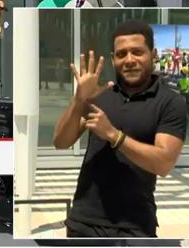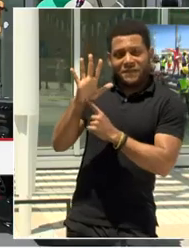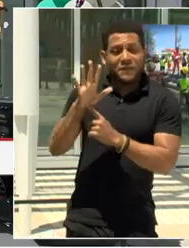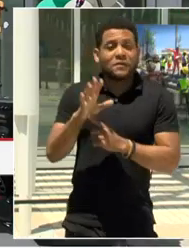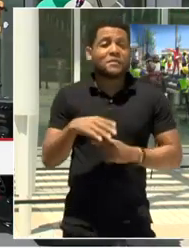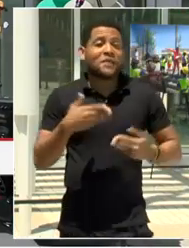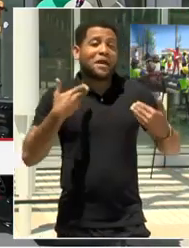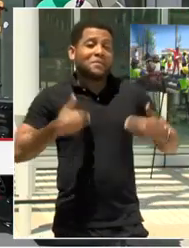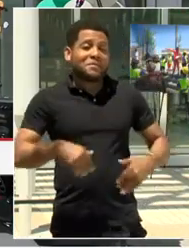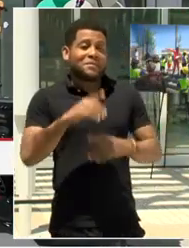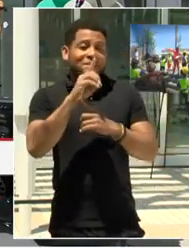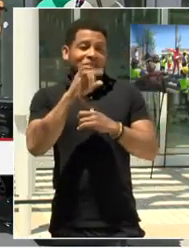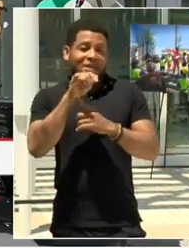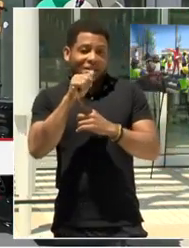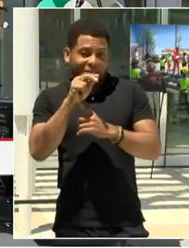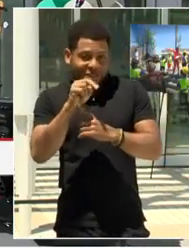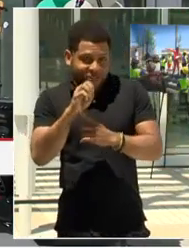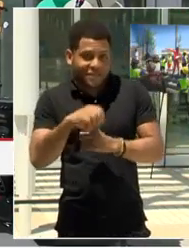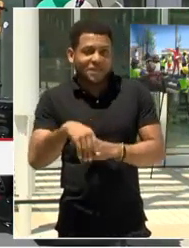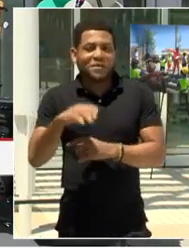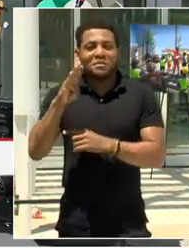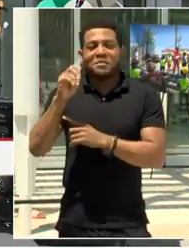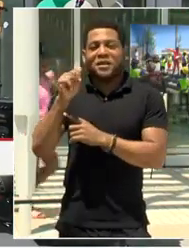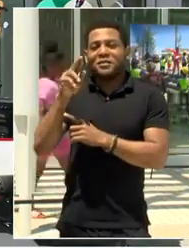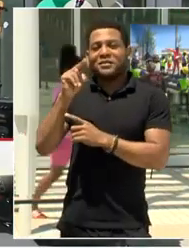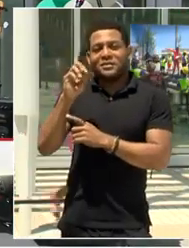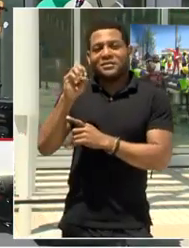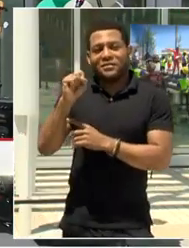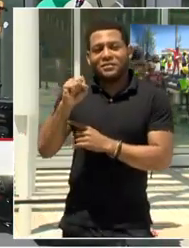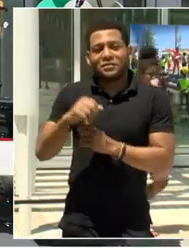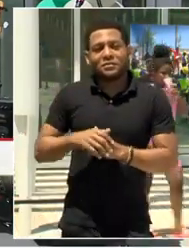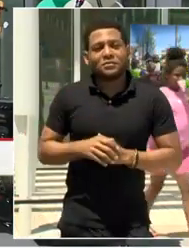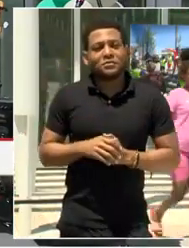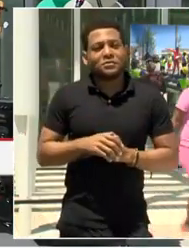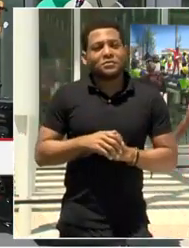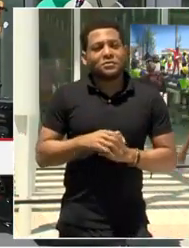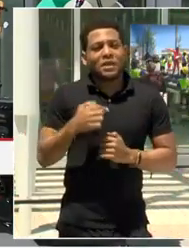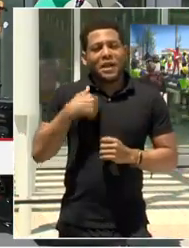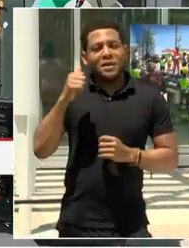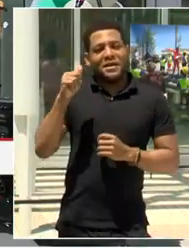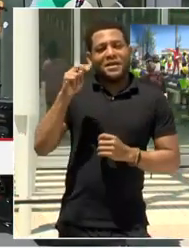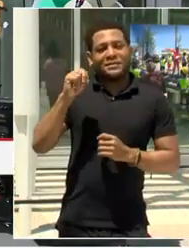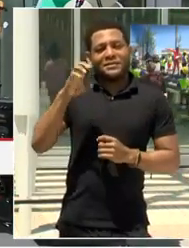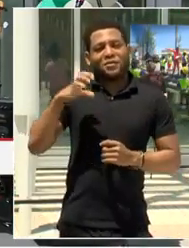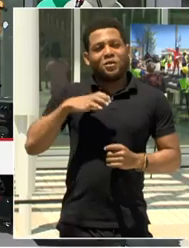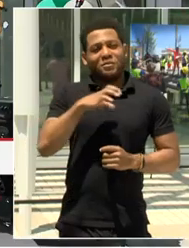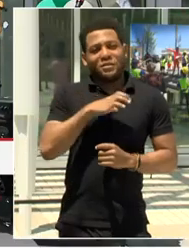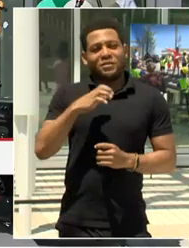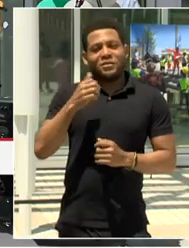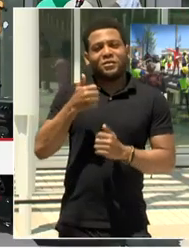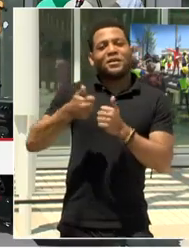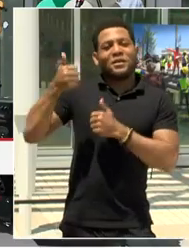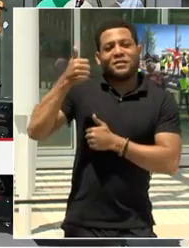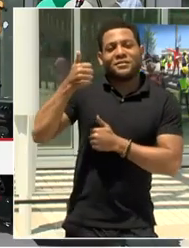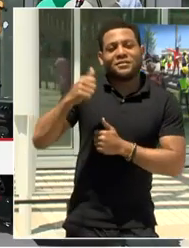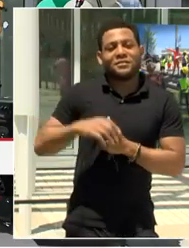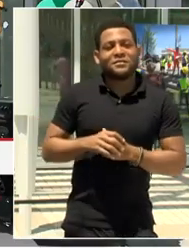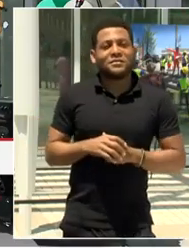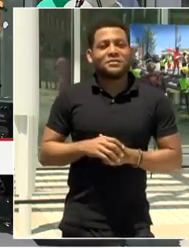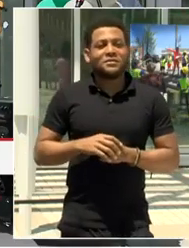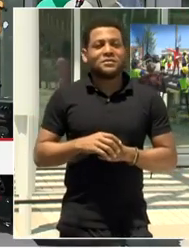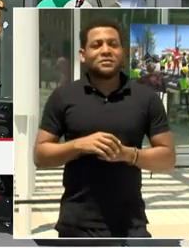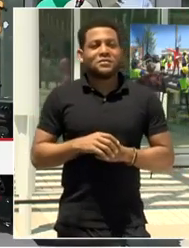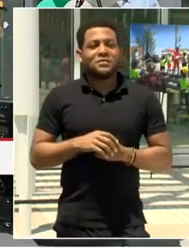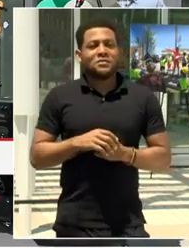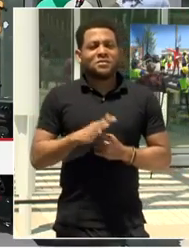I've had the pleasure of serving as the Commissioner of ANC 5C beginning in 2002